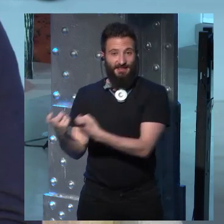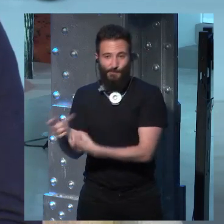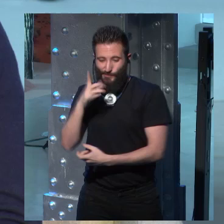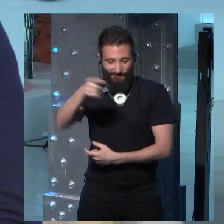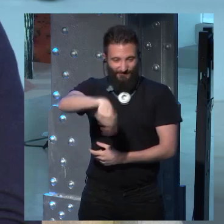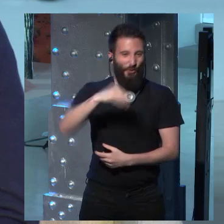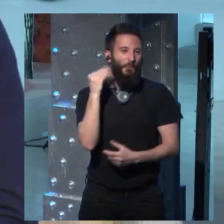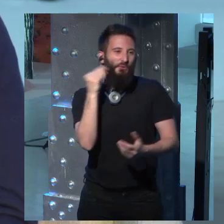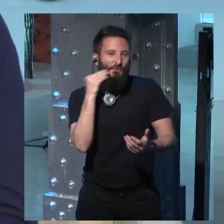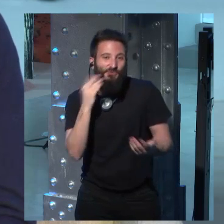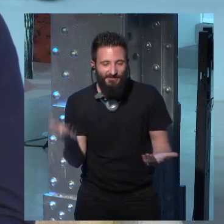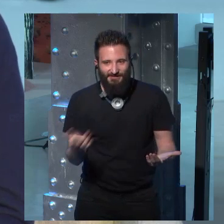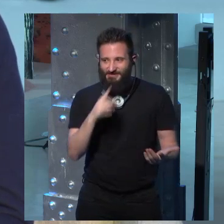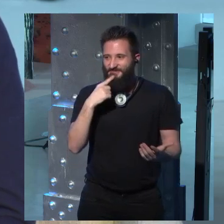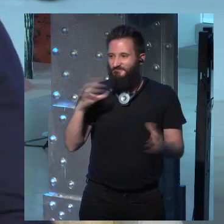of crazy